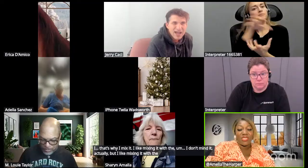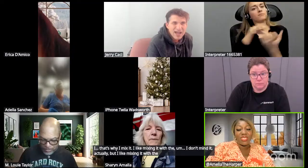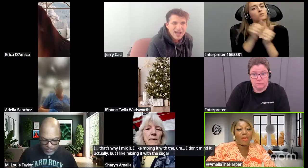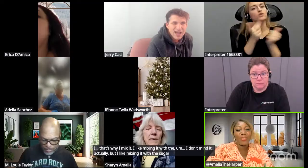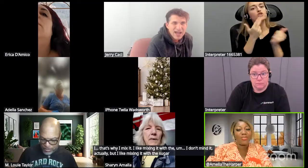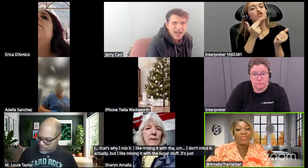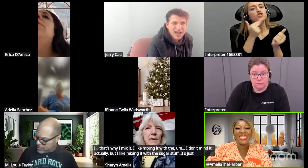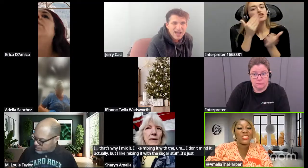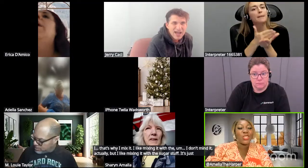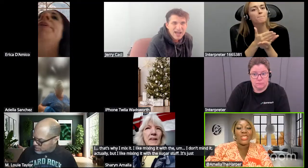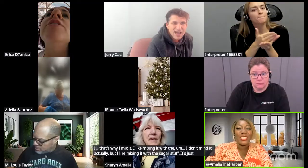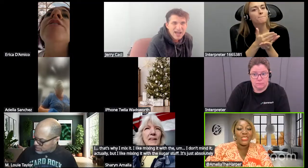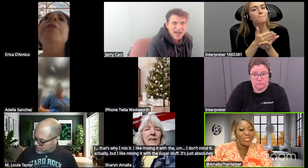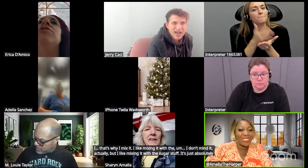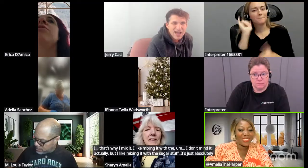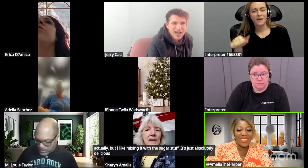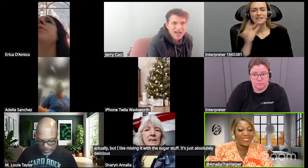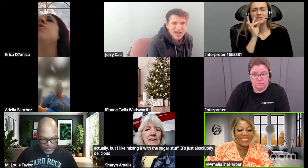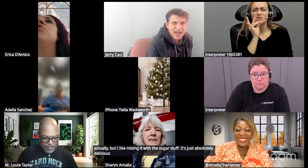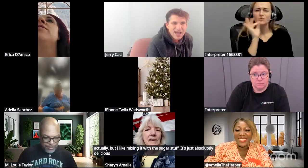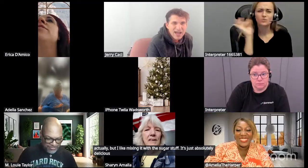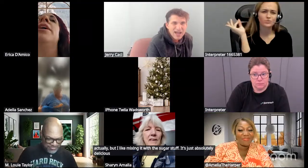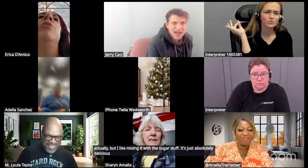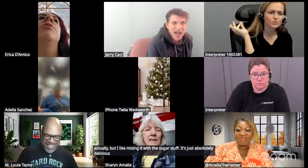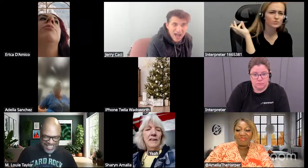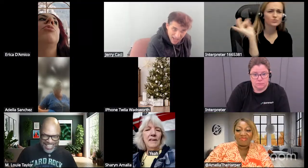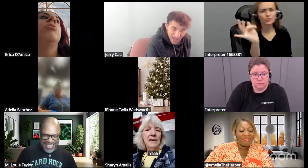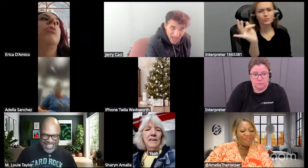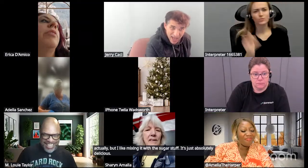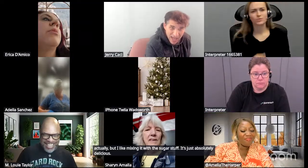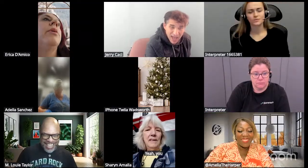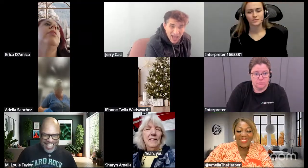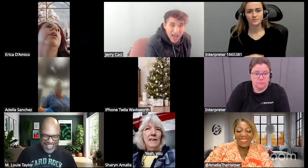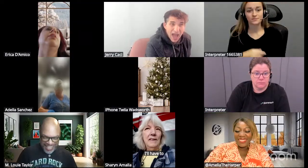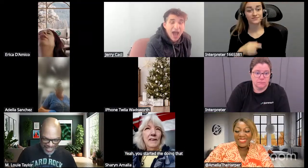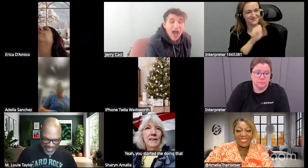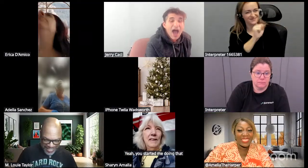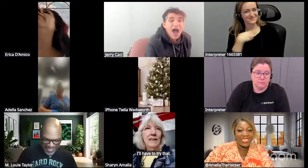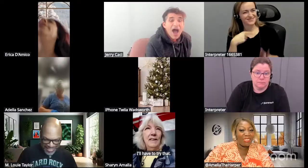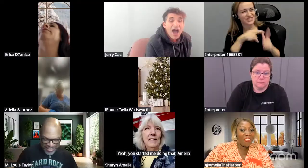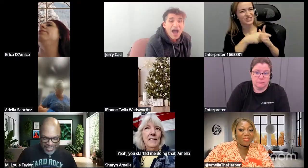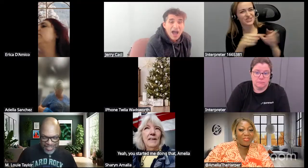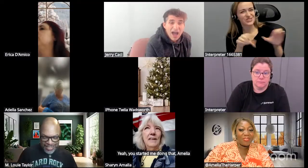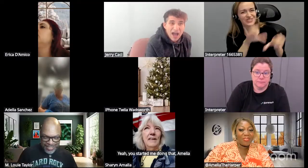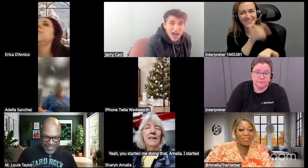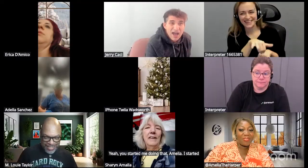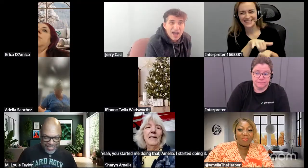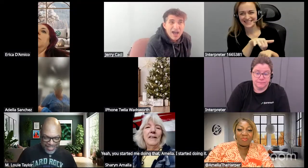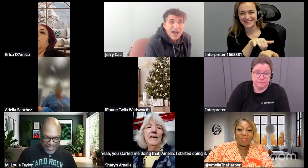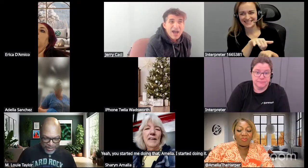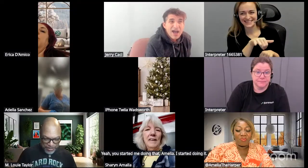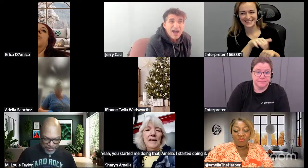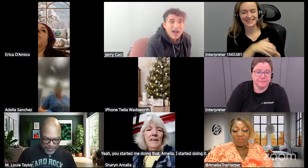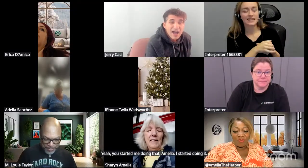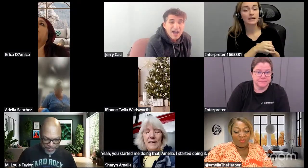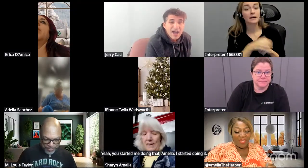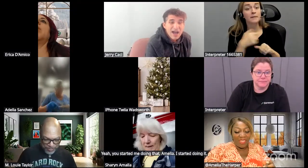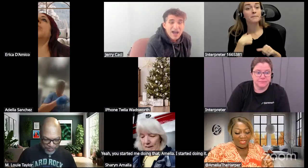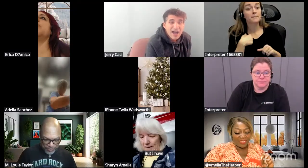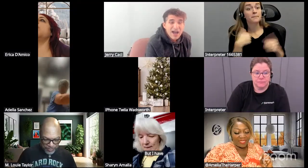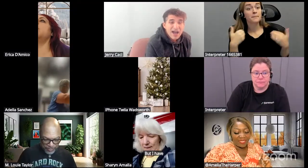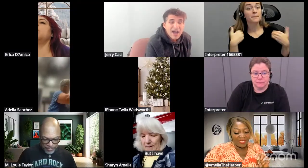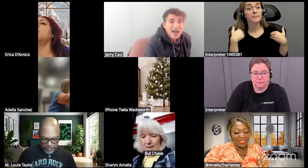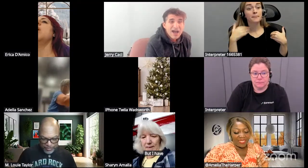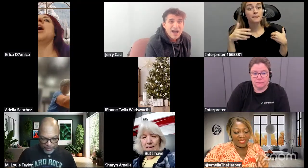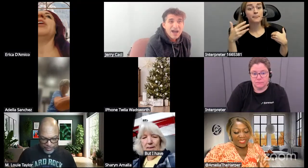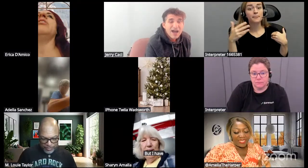just absolutely delicious. It's Yeah, I'll just have you to try started me that. doing that, Amelia. I started doing it. But I have